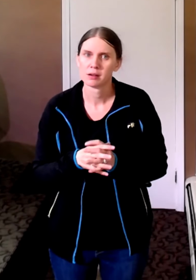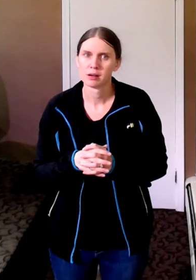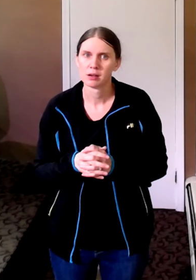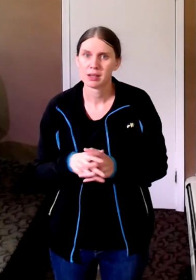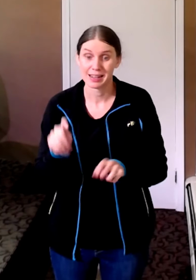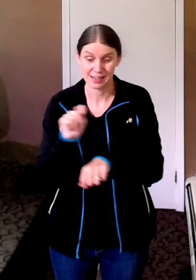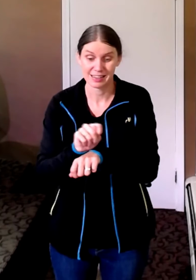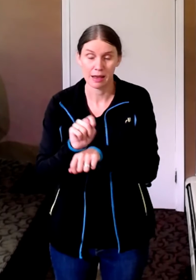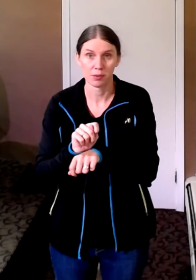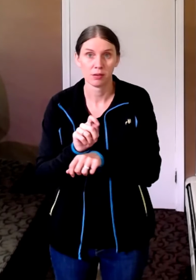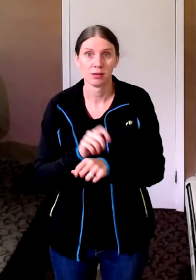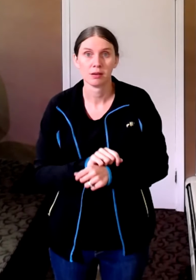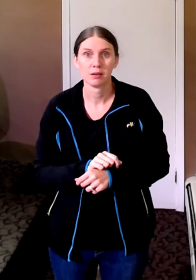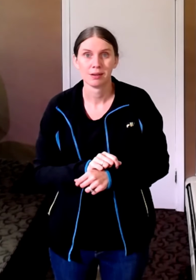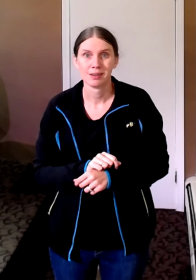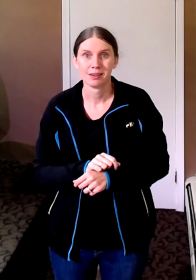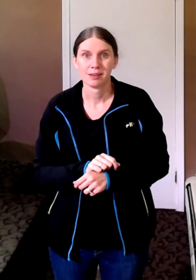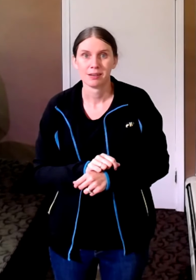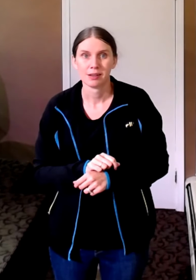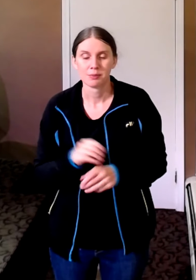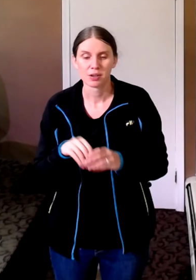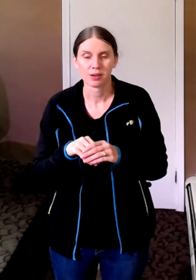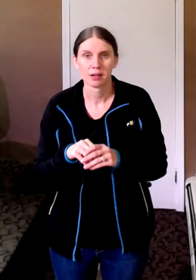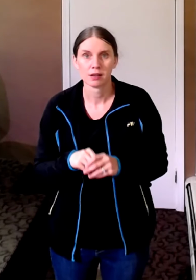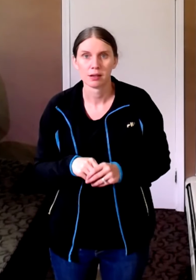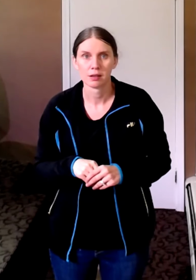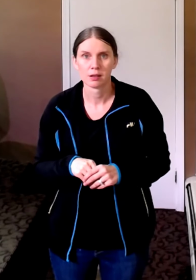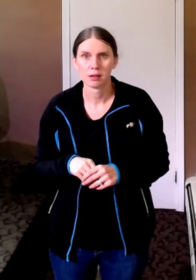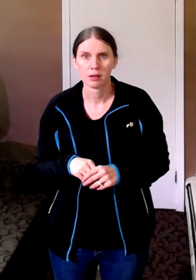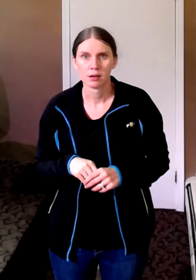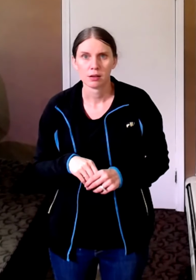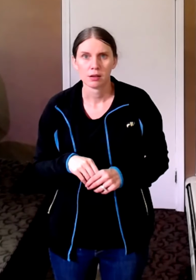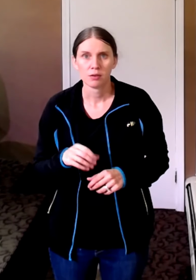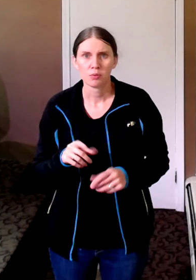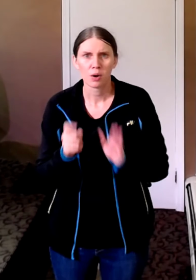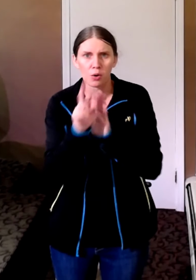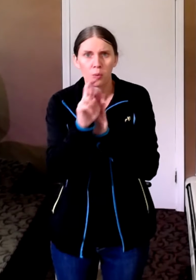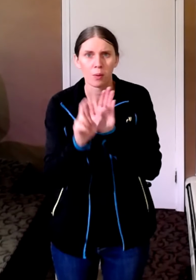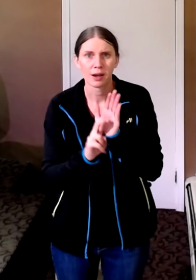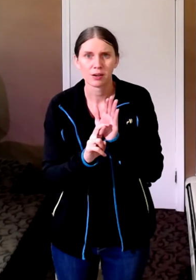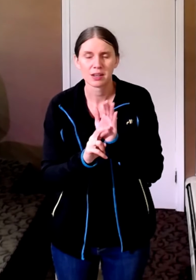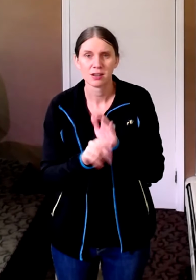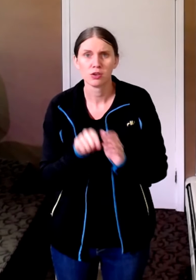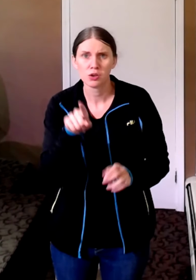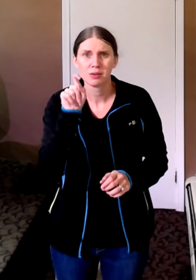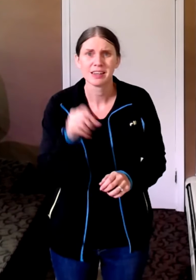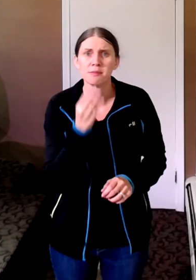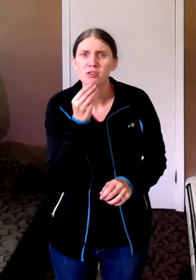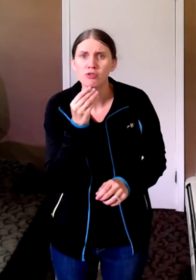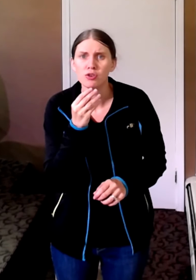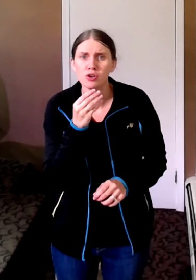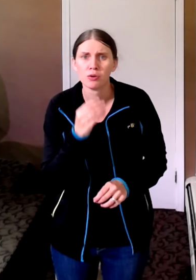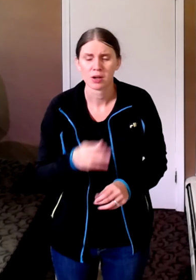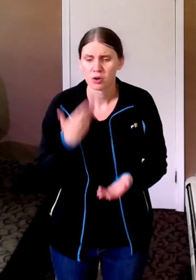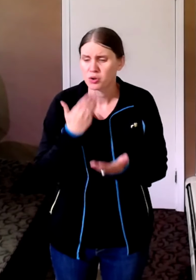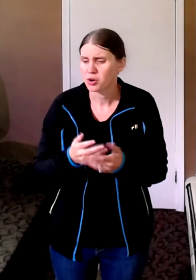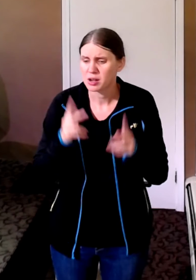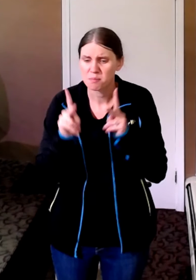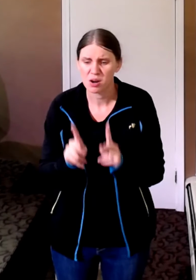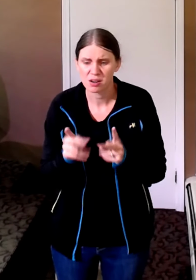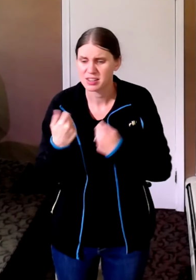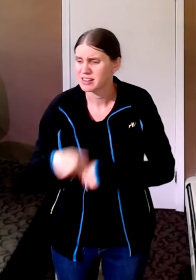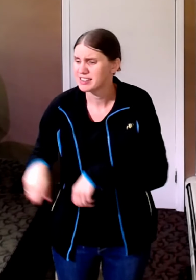the synagogue or the temple was you had to be a Jew, you had to be in good standing, you had to have done the sacrifices. I mean,